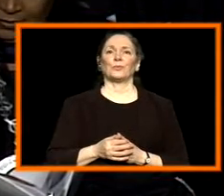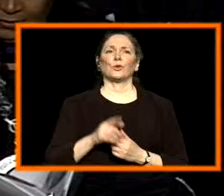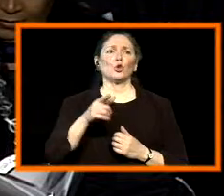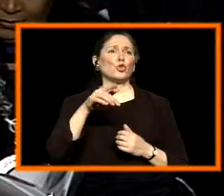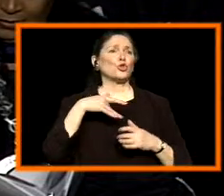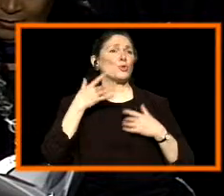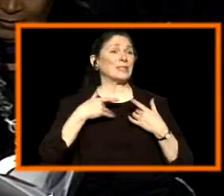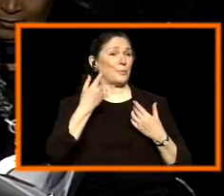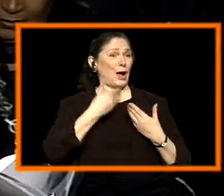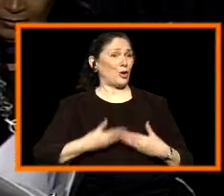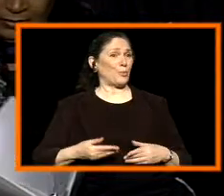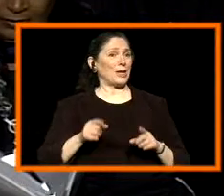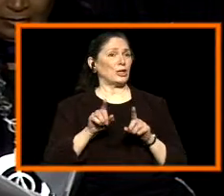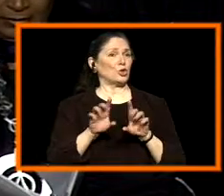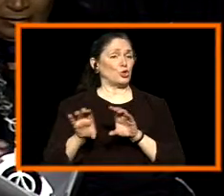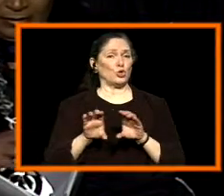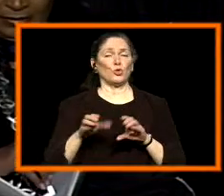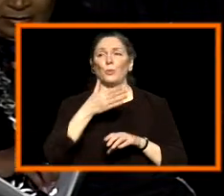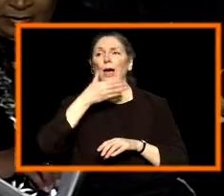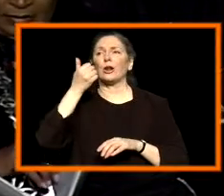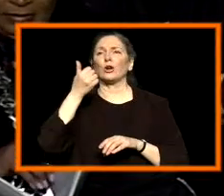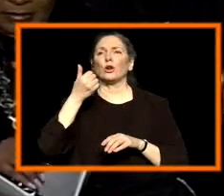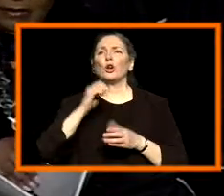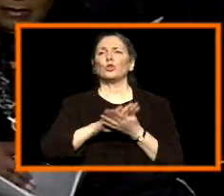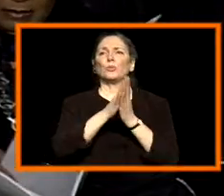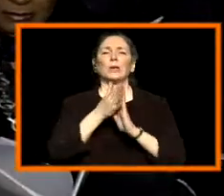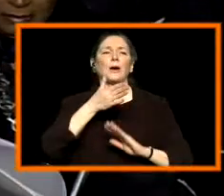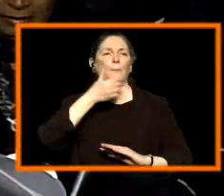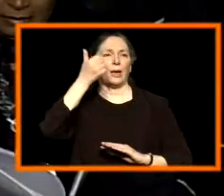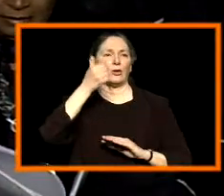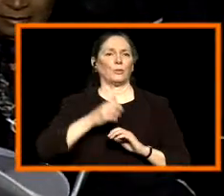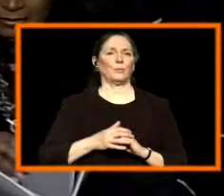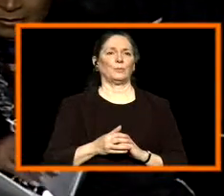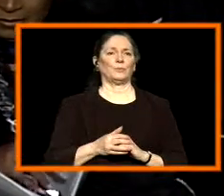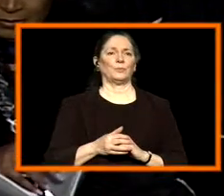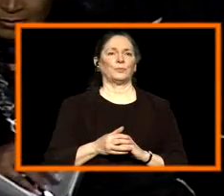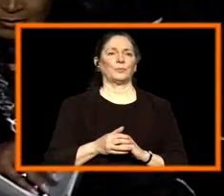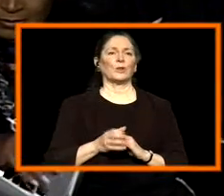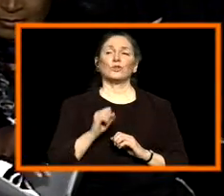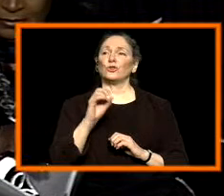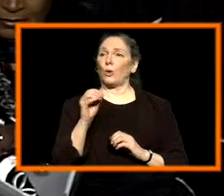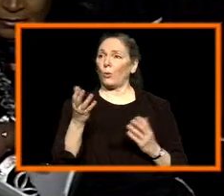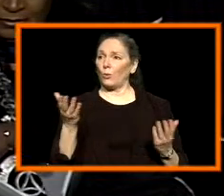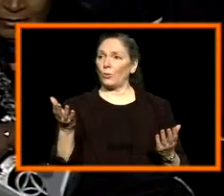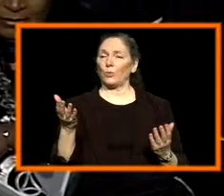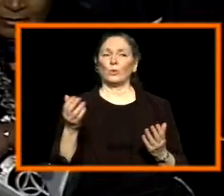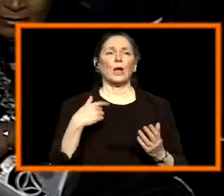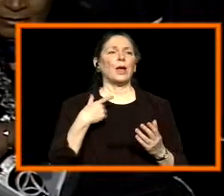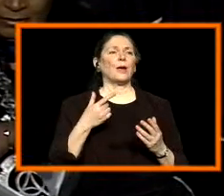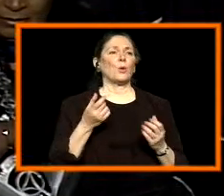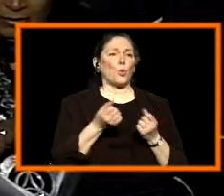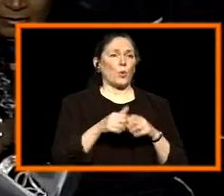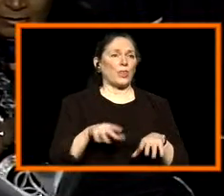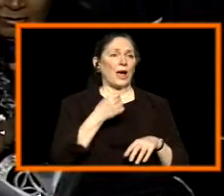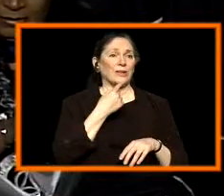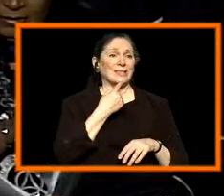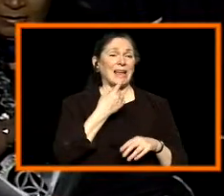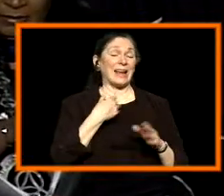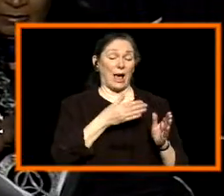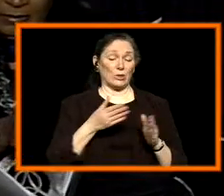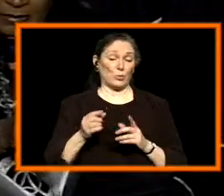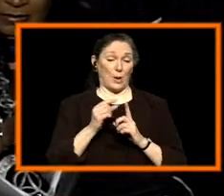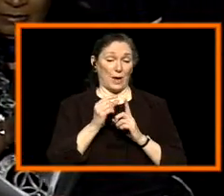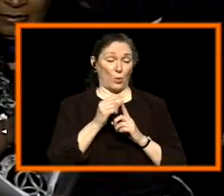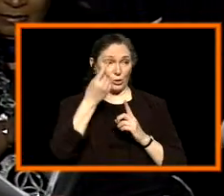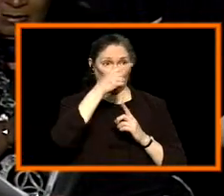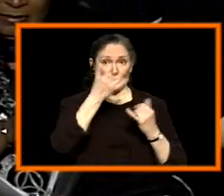You inspire me to do better, to be better. So, it goes without saying that I was preparing my